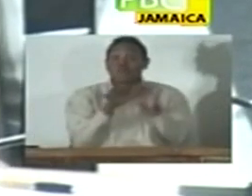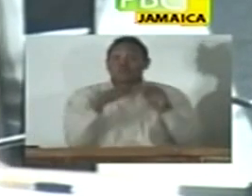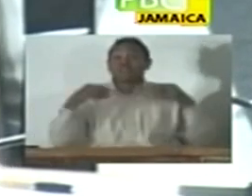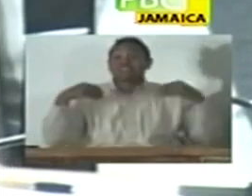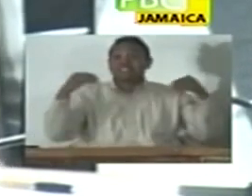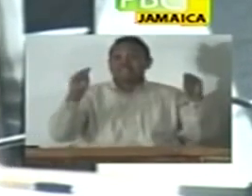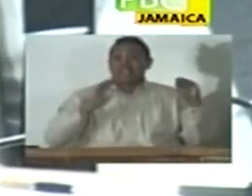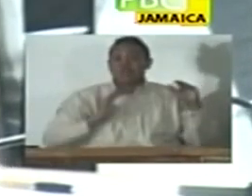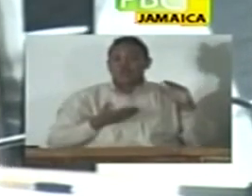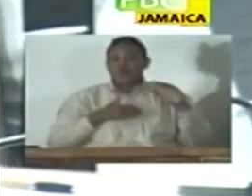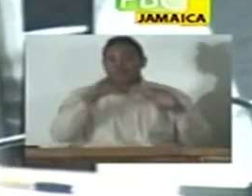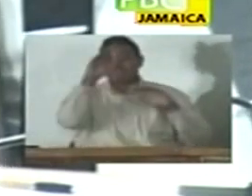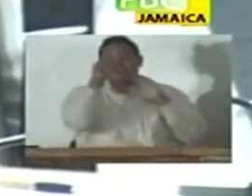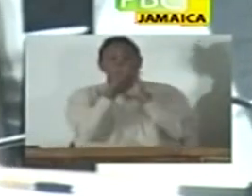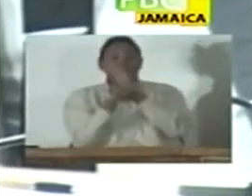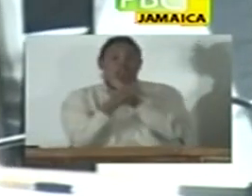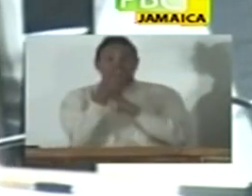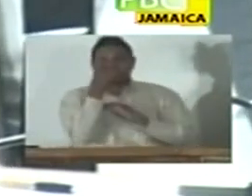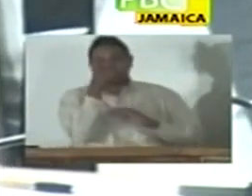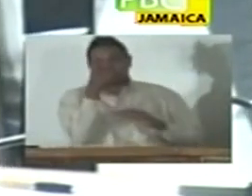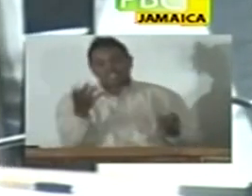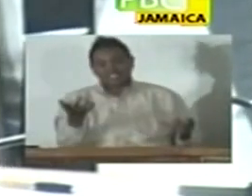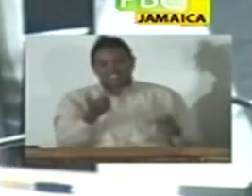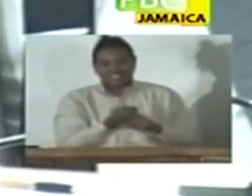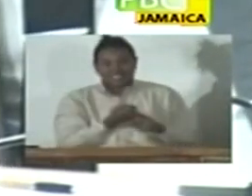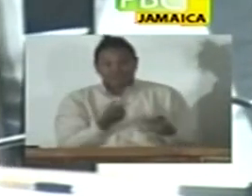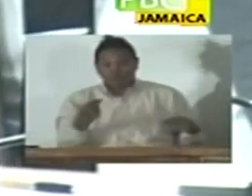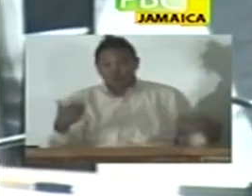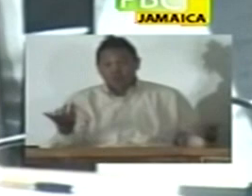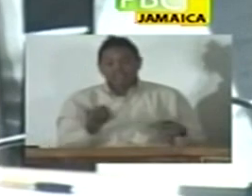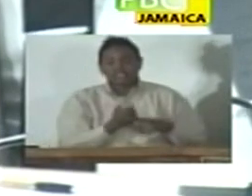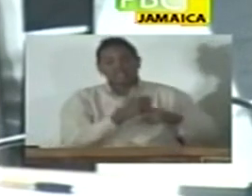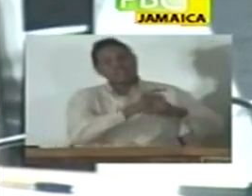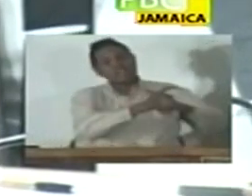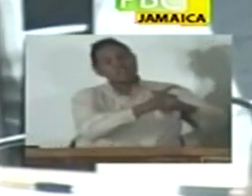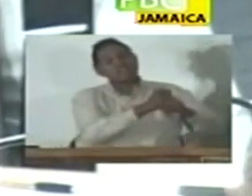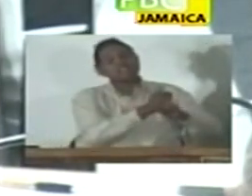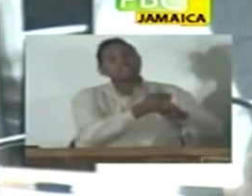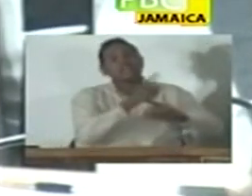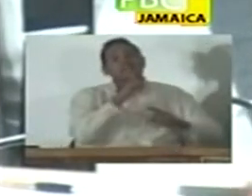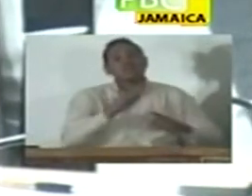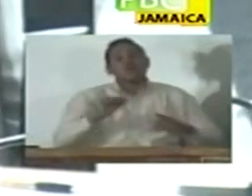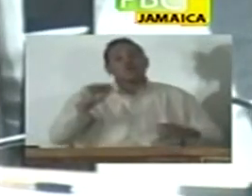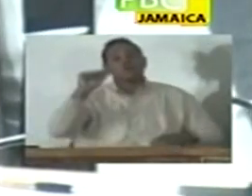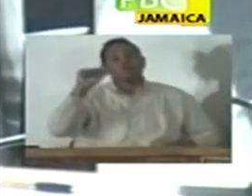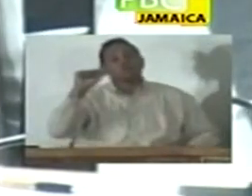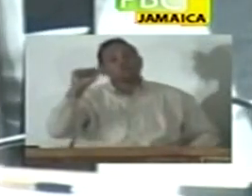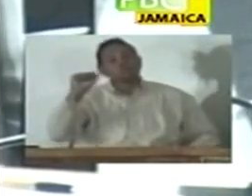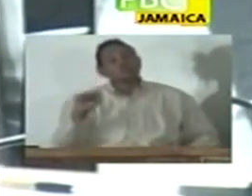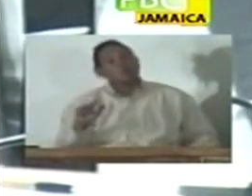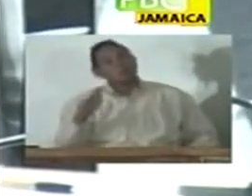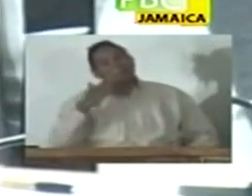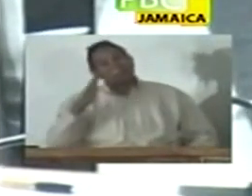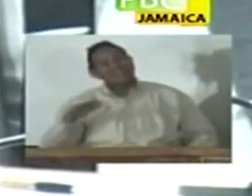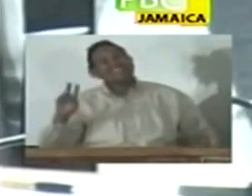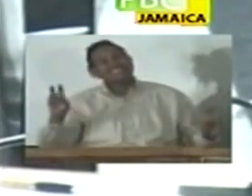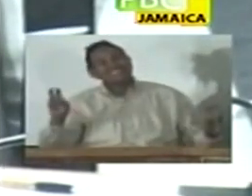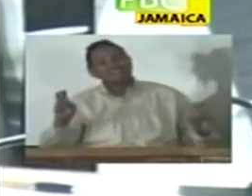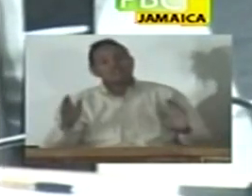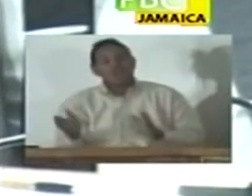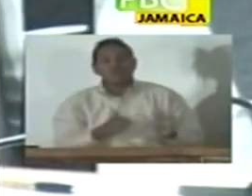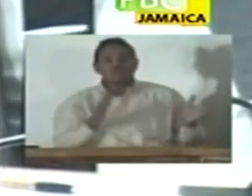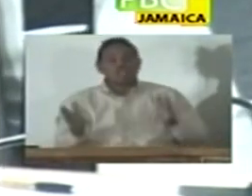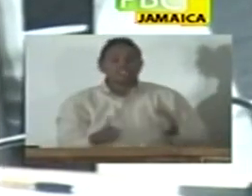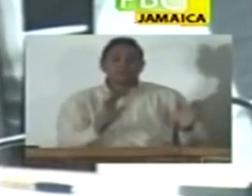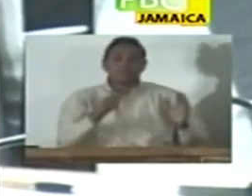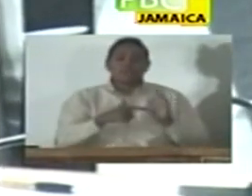policy interests by defending a South arrangement, by